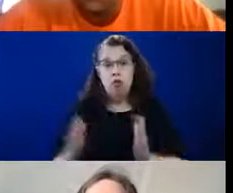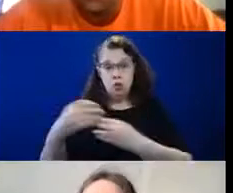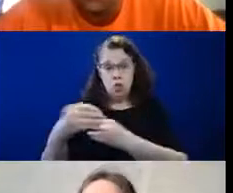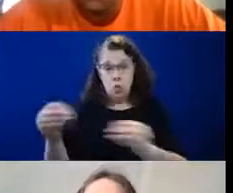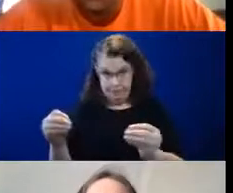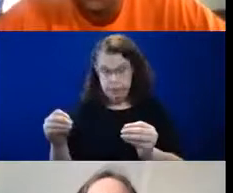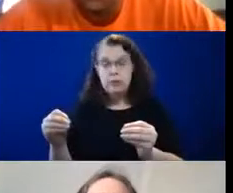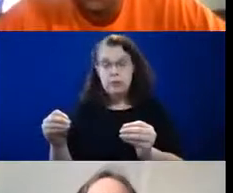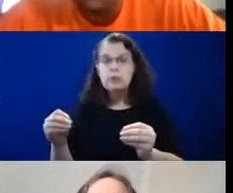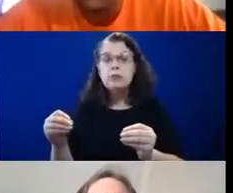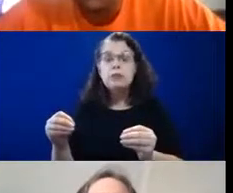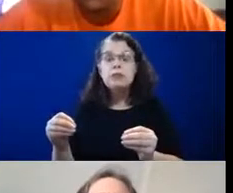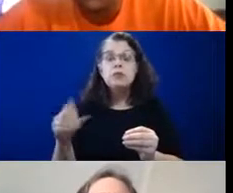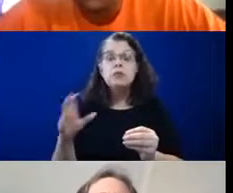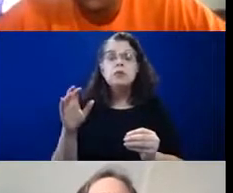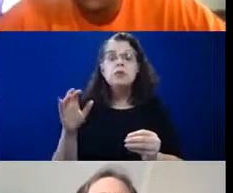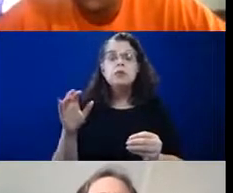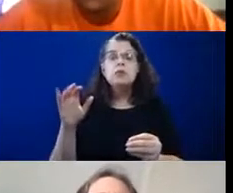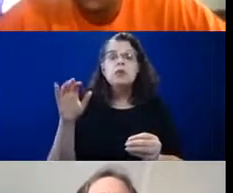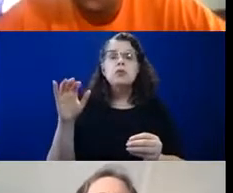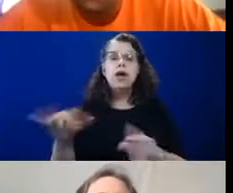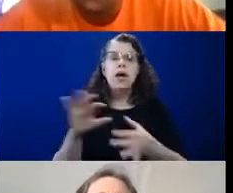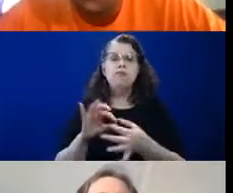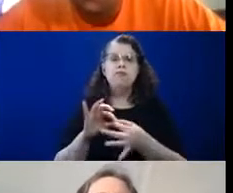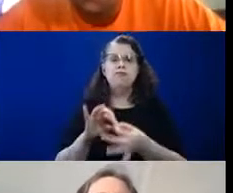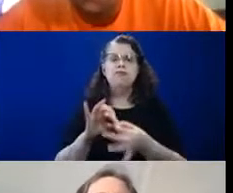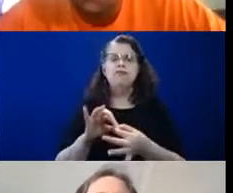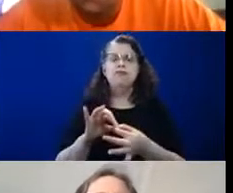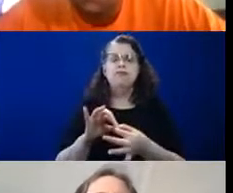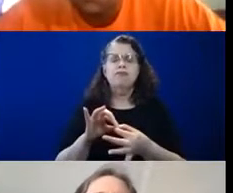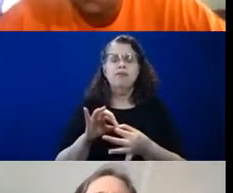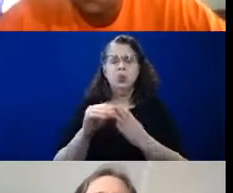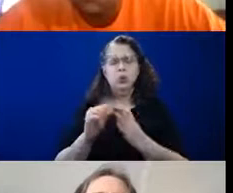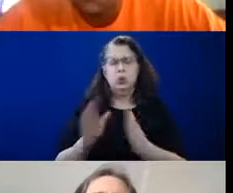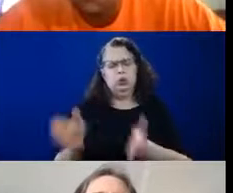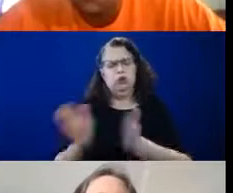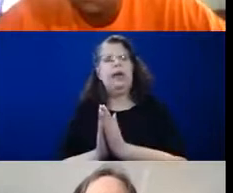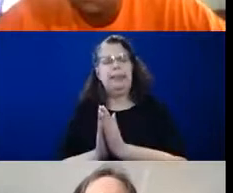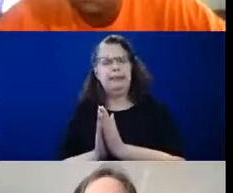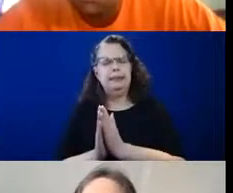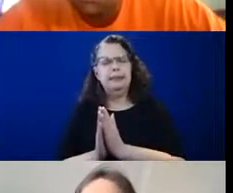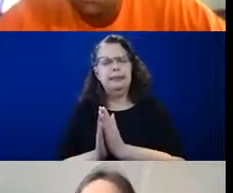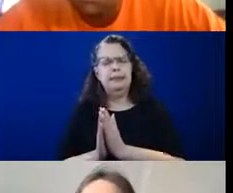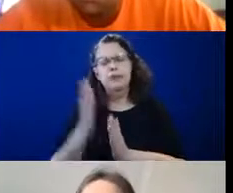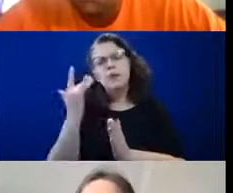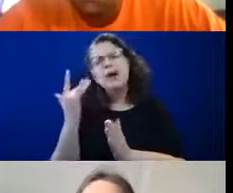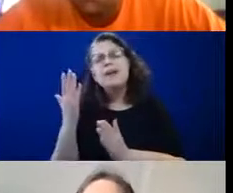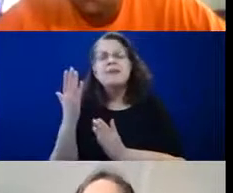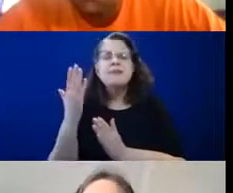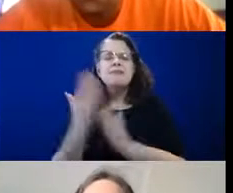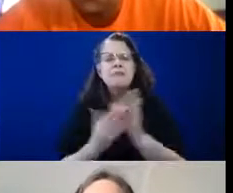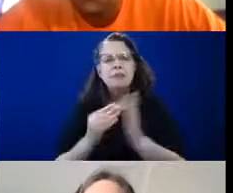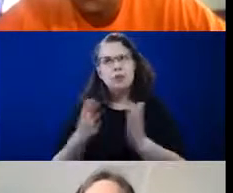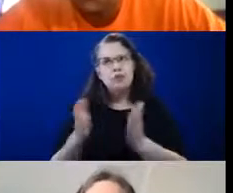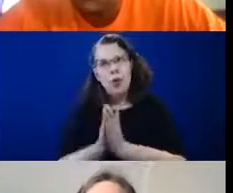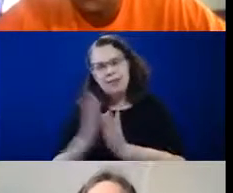it has to do with the students' request, because some students will request some things